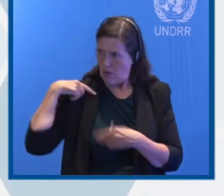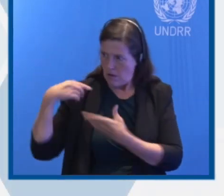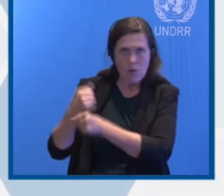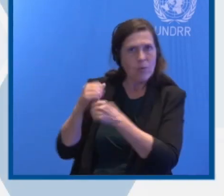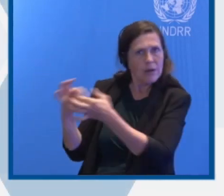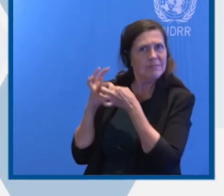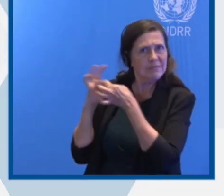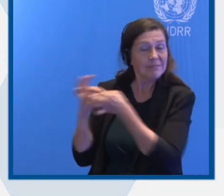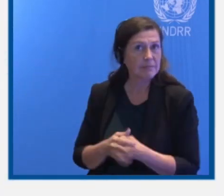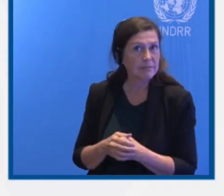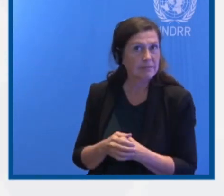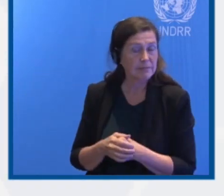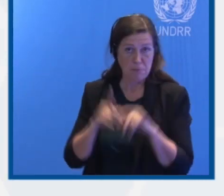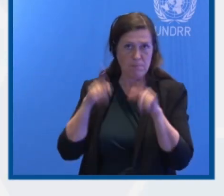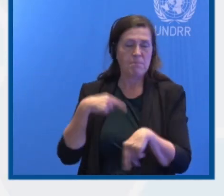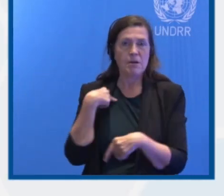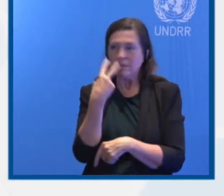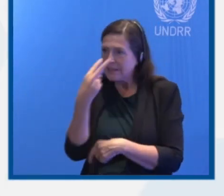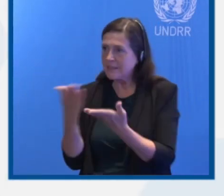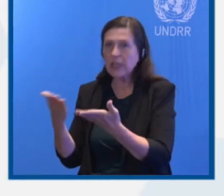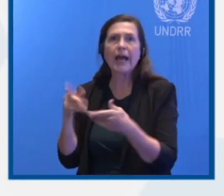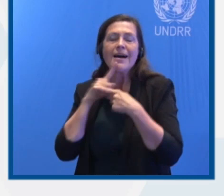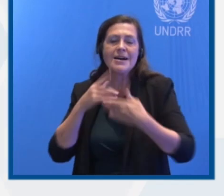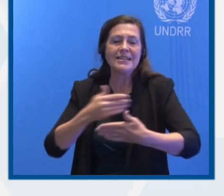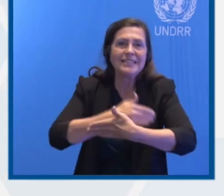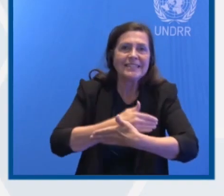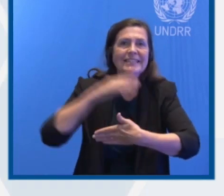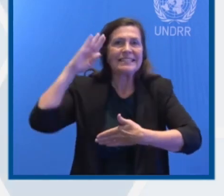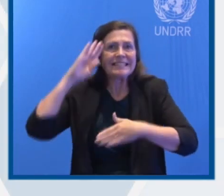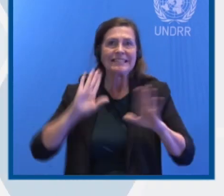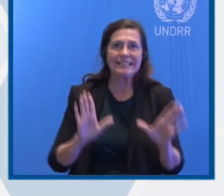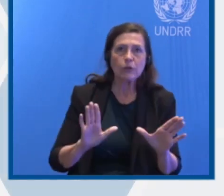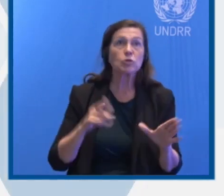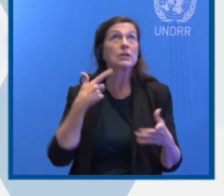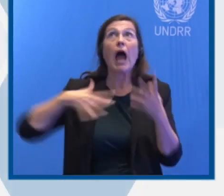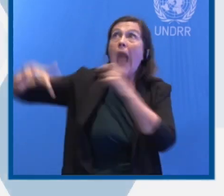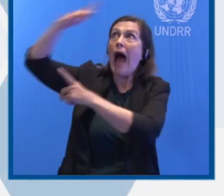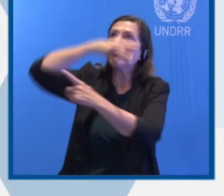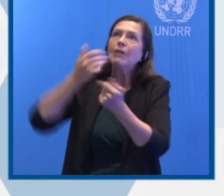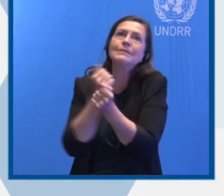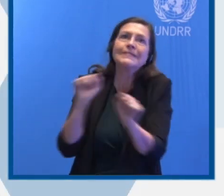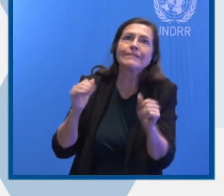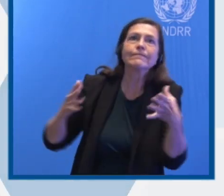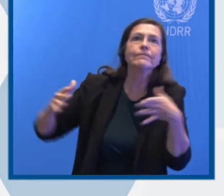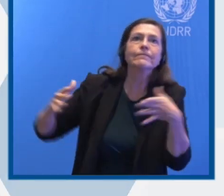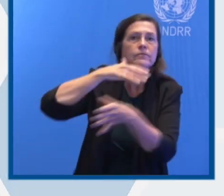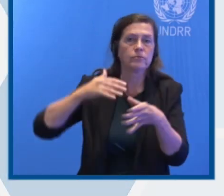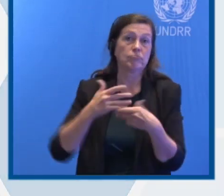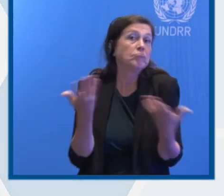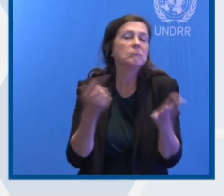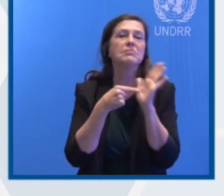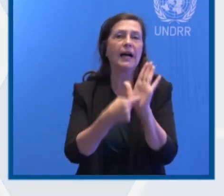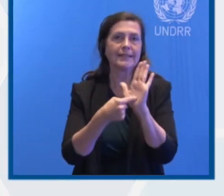the consideration the changing security environment, as I mentioned before. For example,